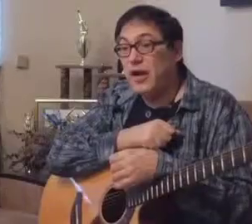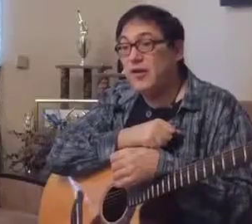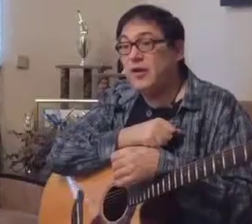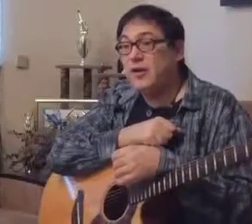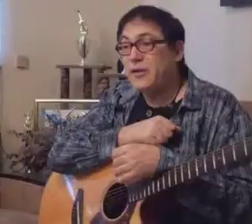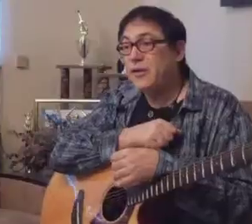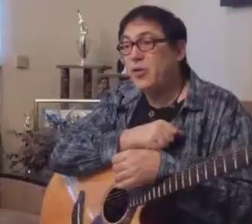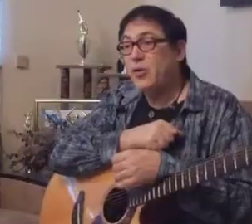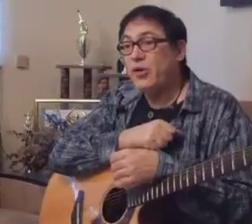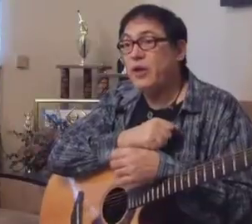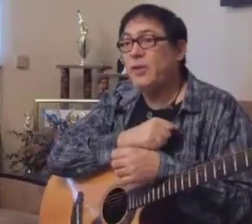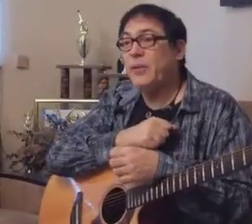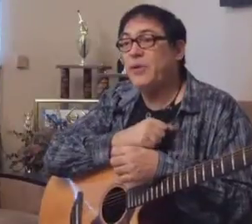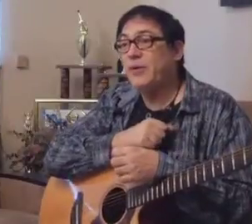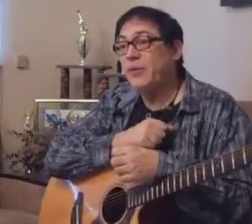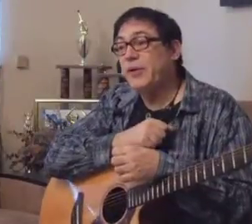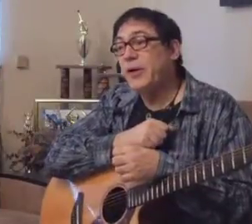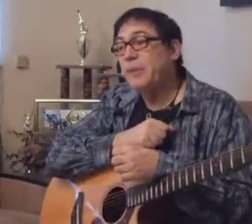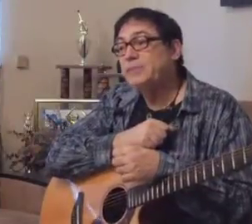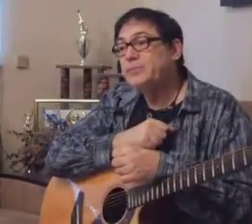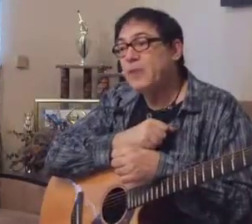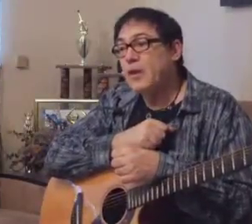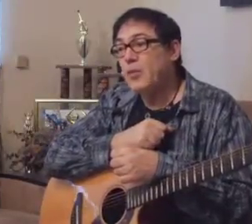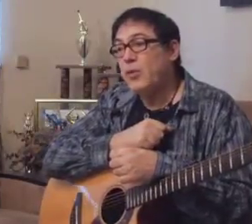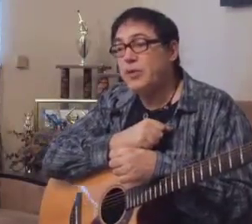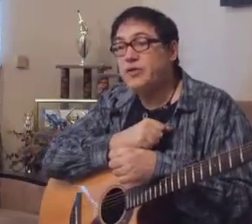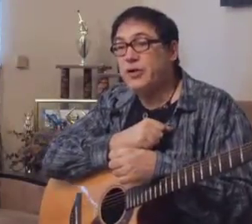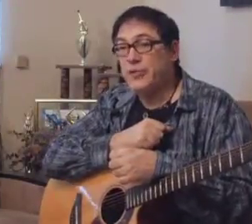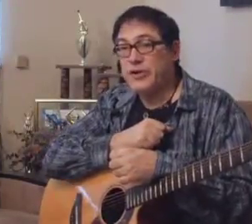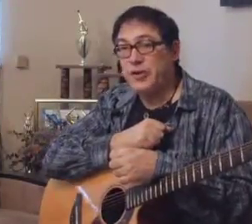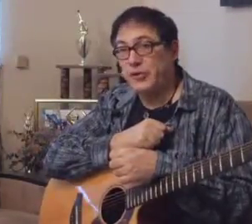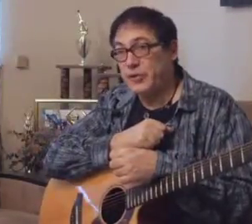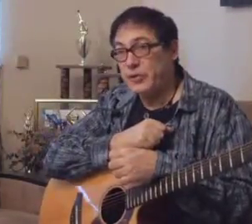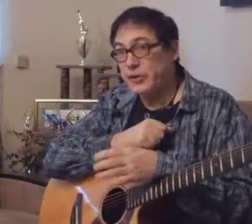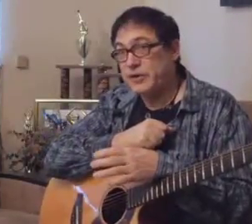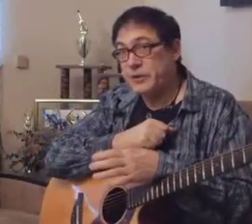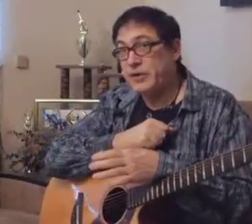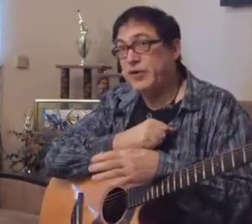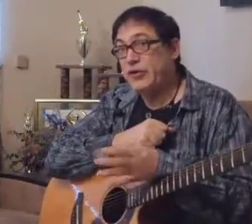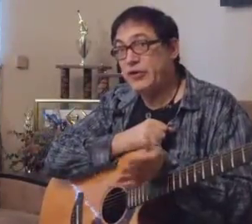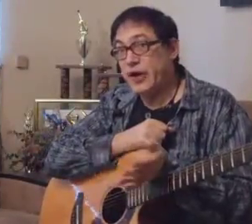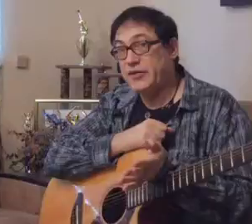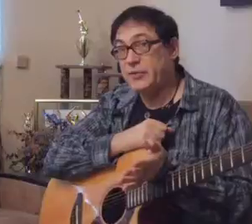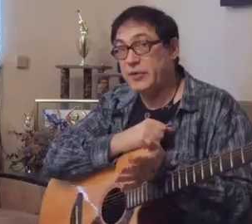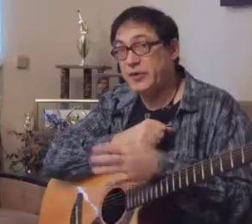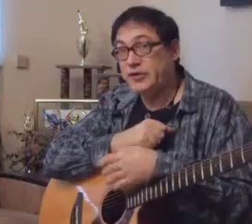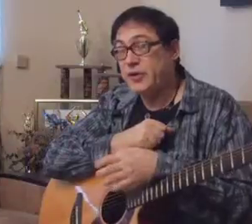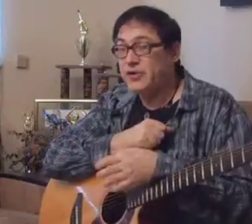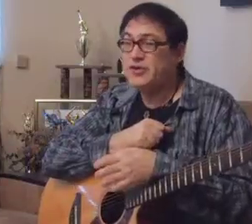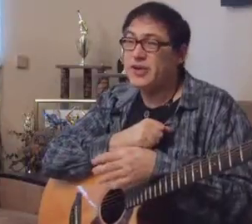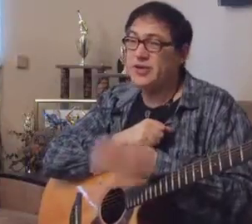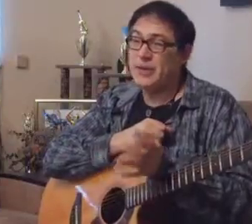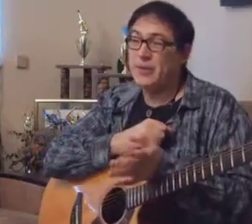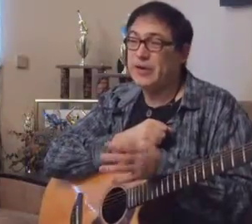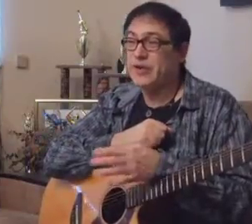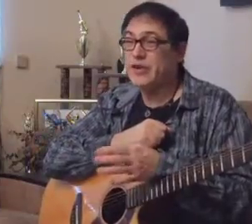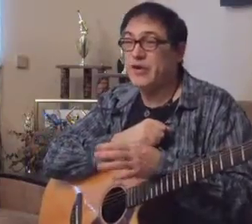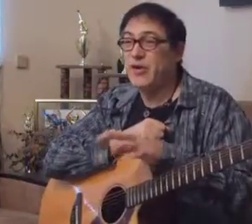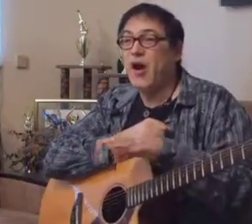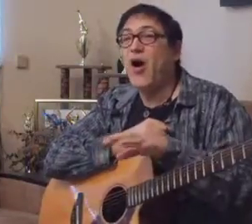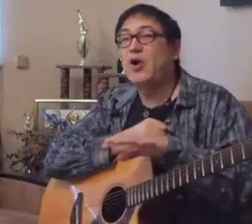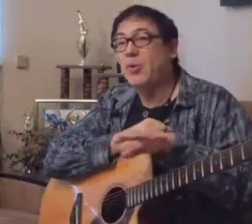Yeah, I think you know, we were looking at a period when we were still at a threshold of people accepting others that had disabilities. I should say accepting, it's